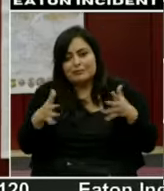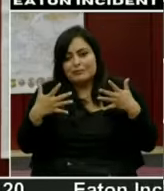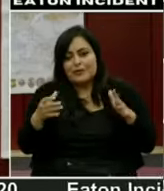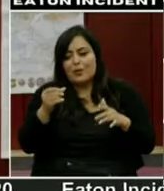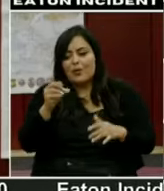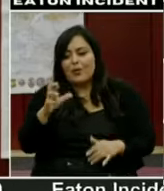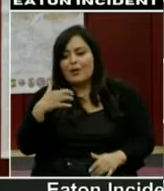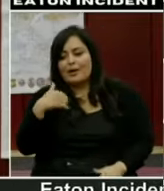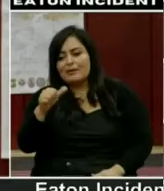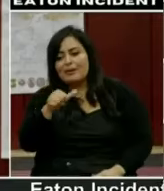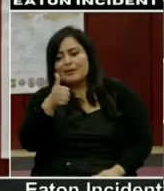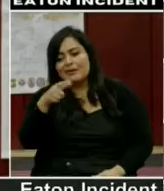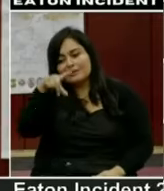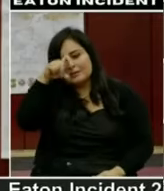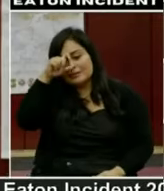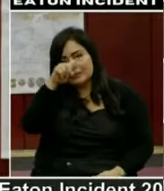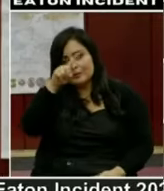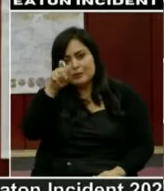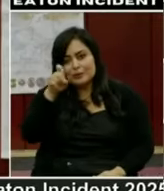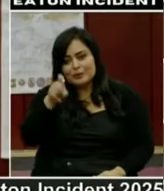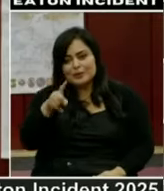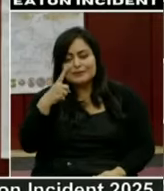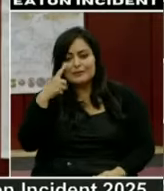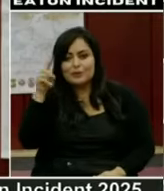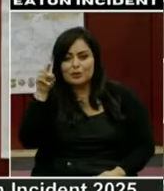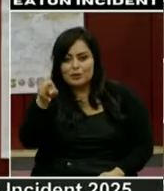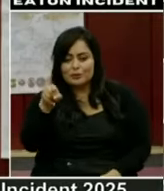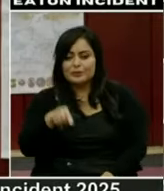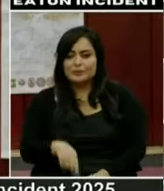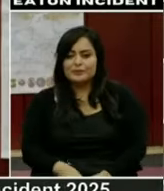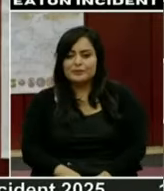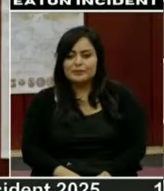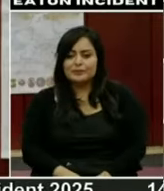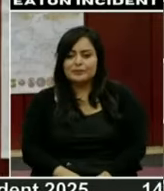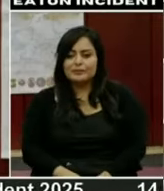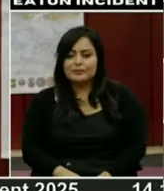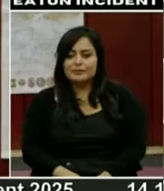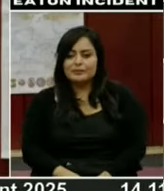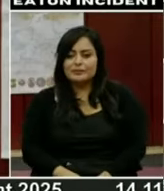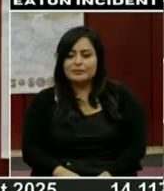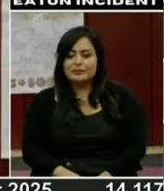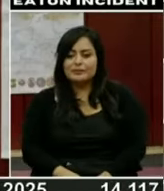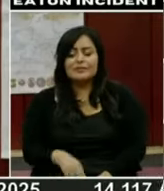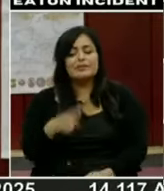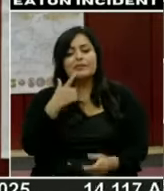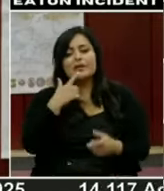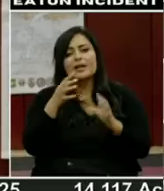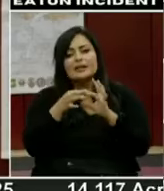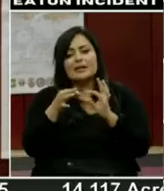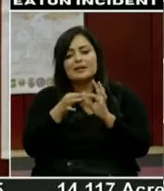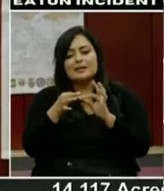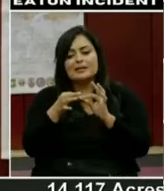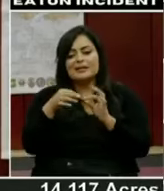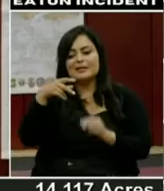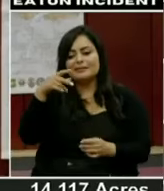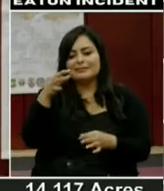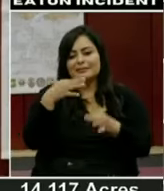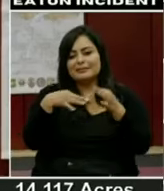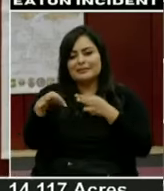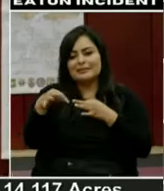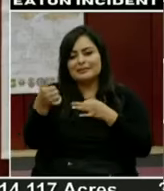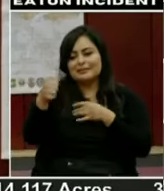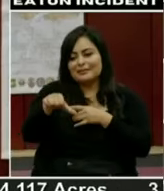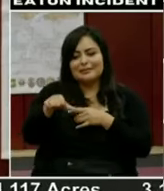other question that they have. I would like to urge them to just say that it's pending then, if that's the